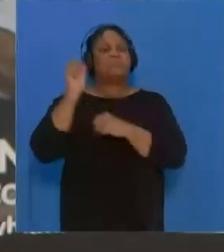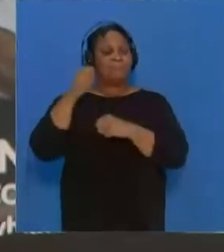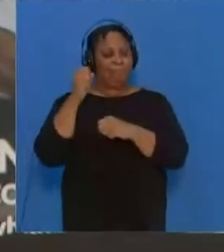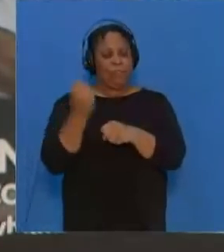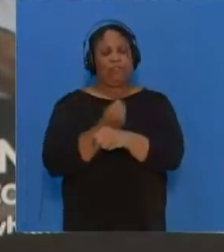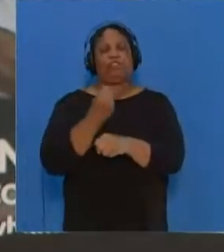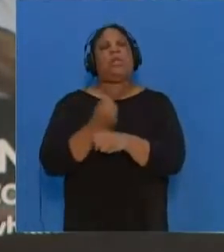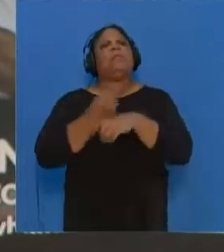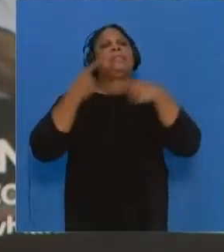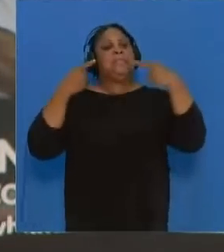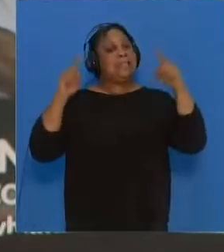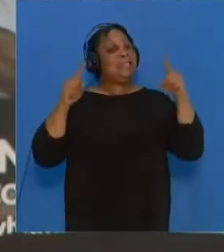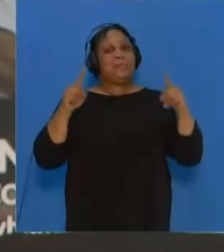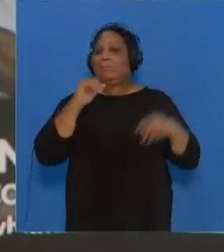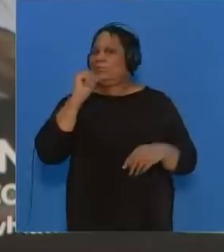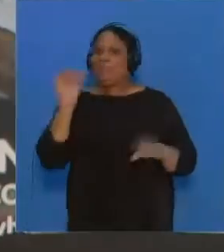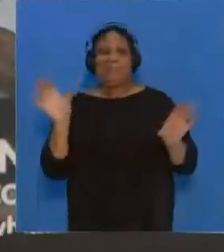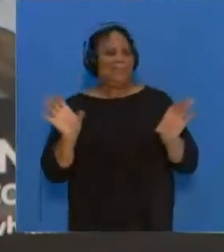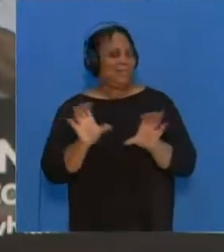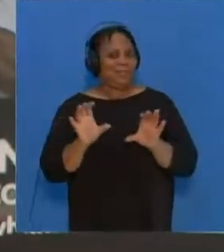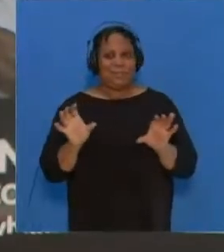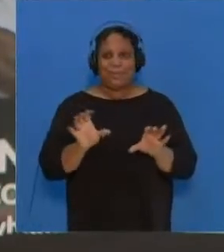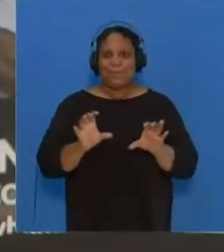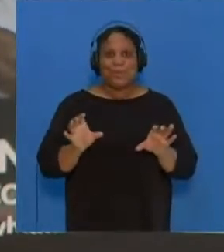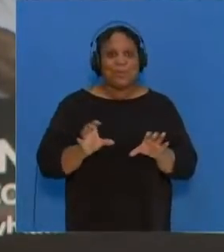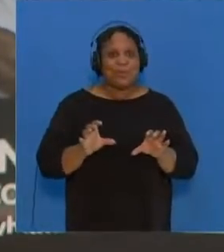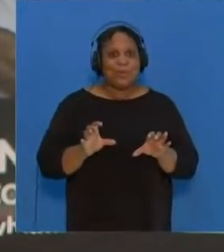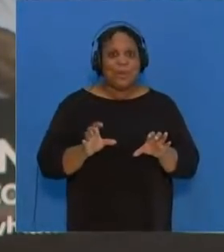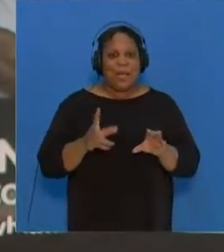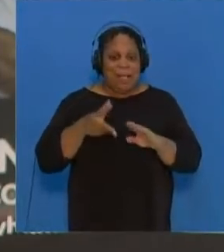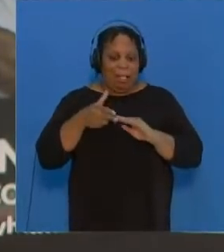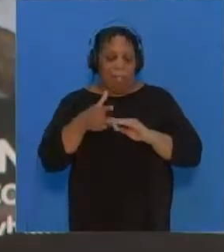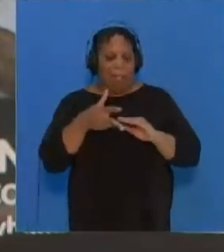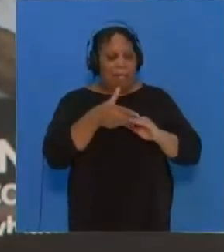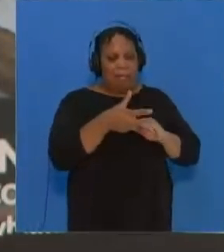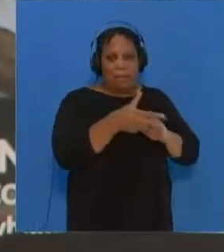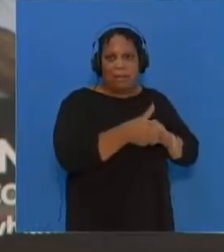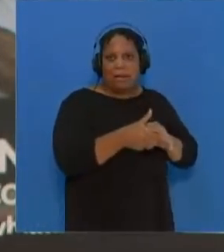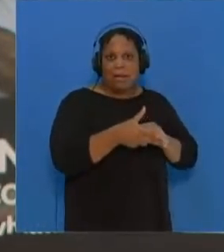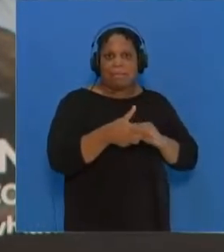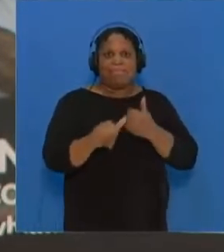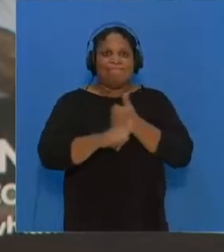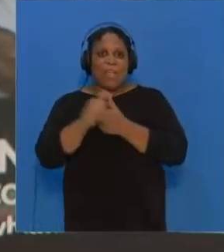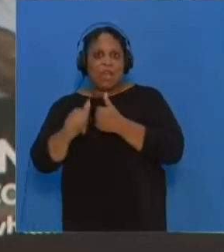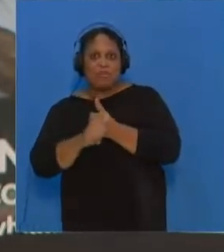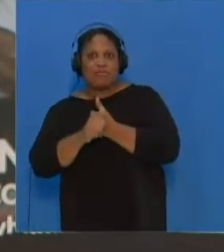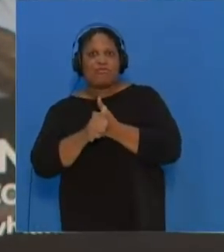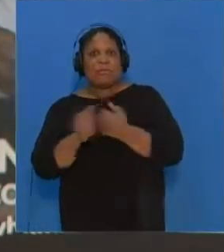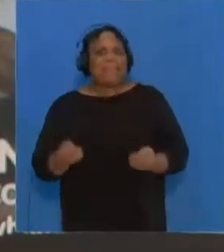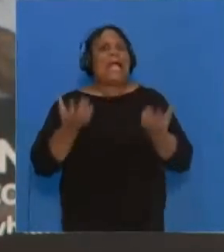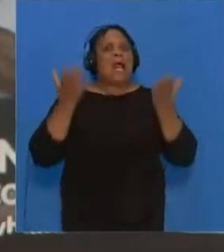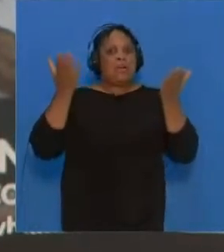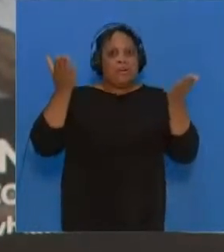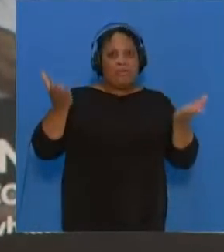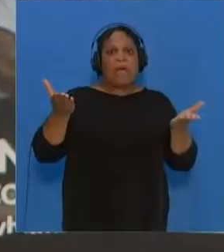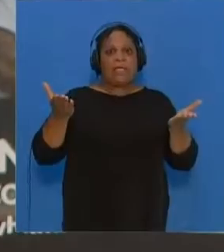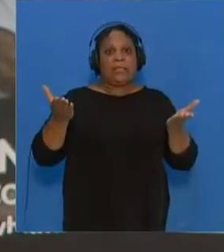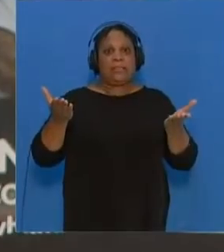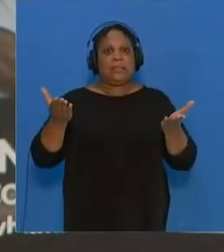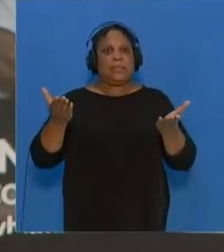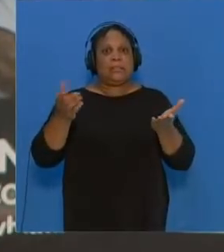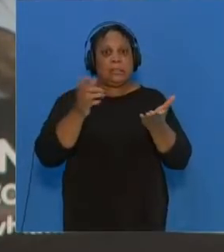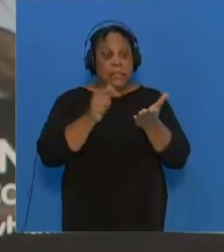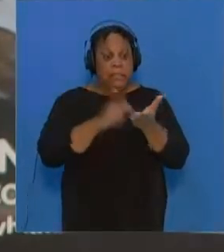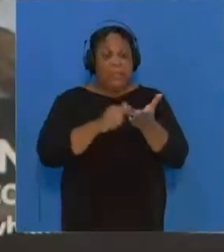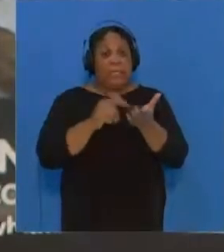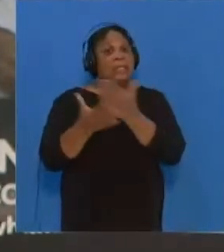be successful. What we're not going to do is we're not going to cut corners and put at risk the sacrifice that this country has worked